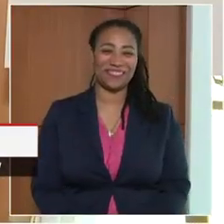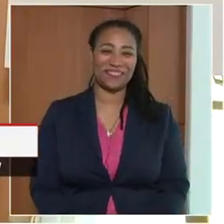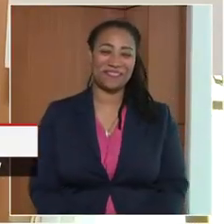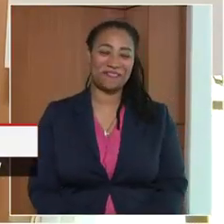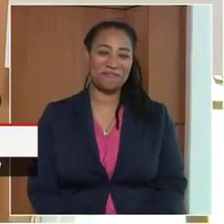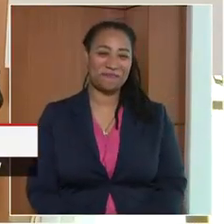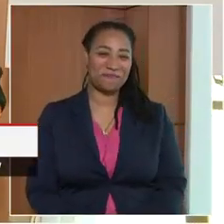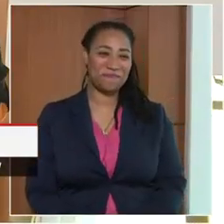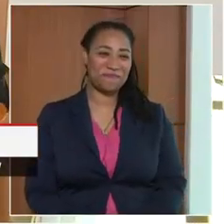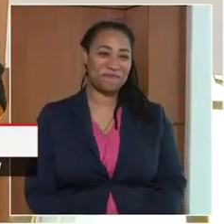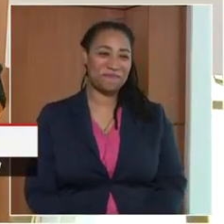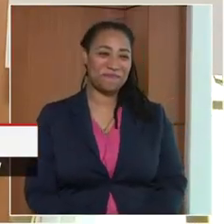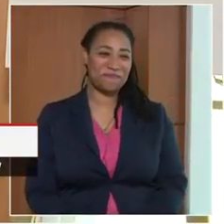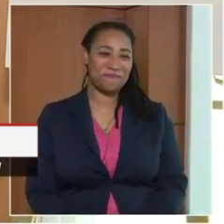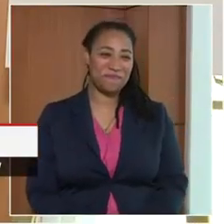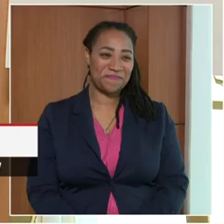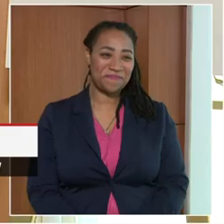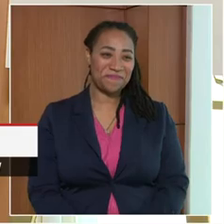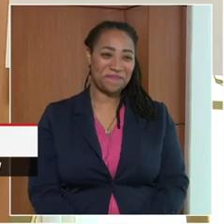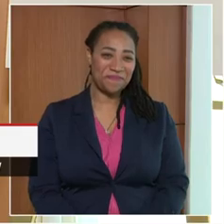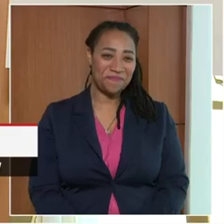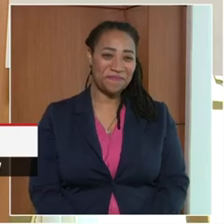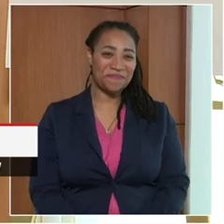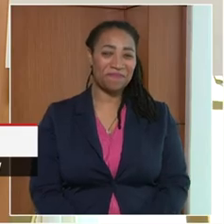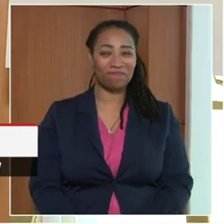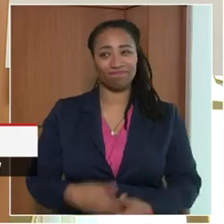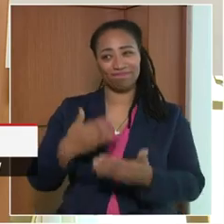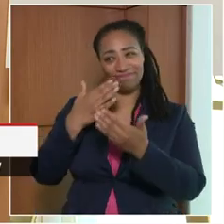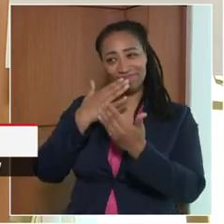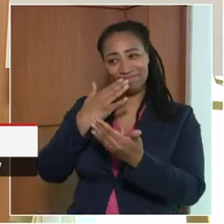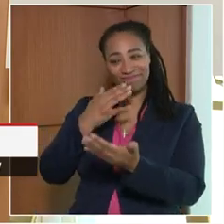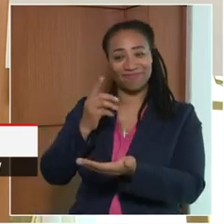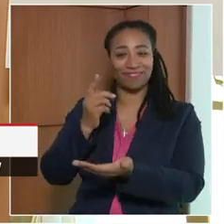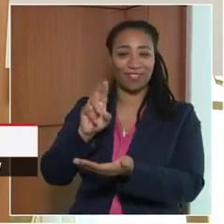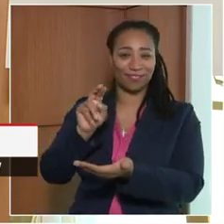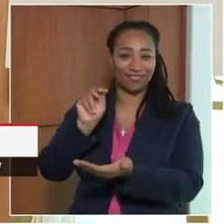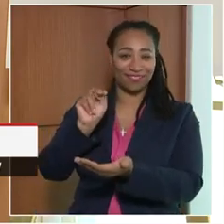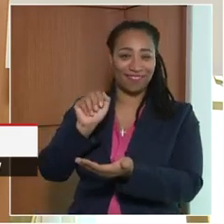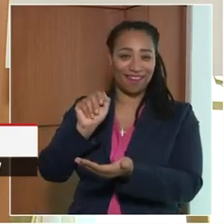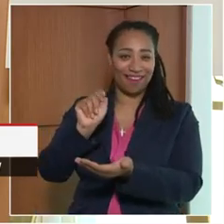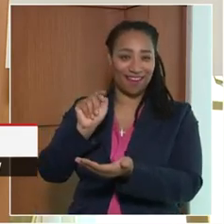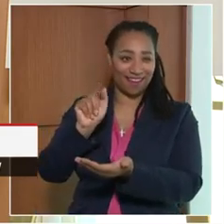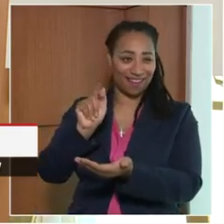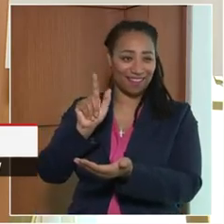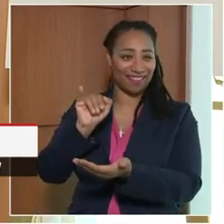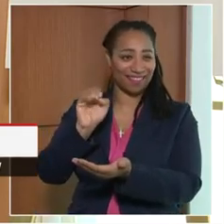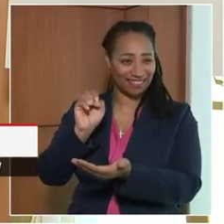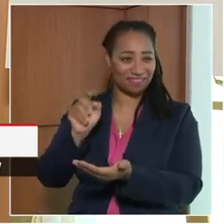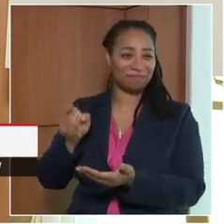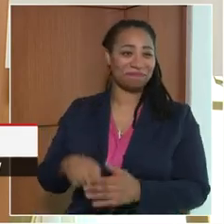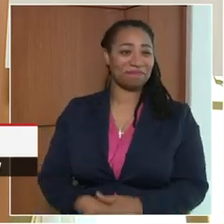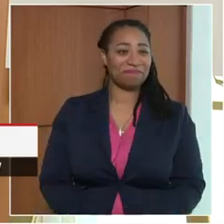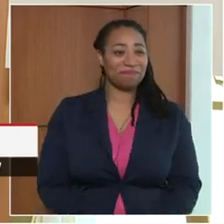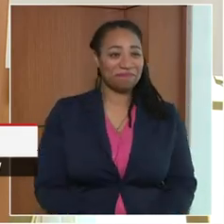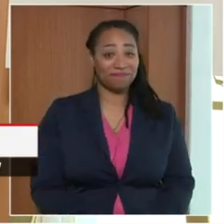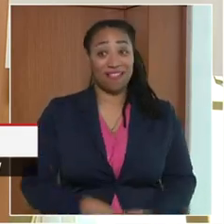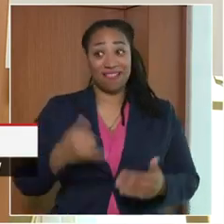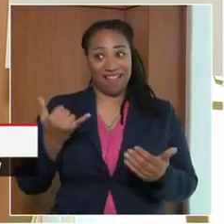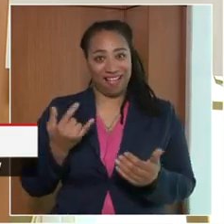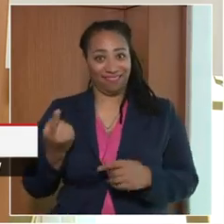Thank you, Natalie. I would love to invite here Thene Freeman. Thene is actually